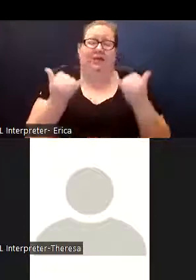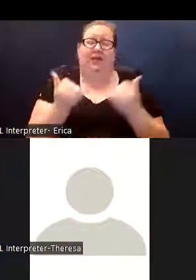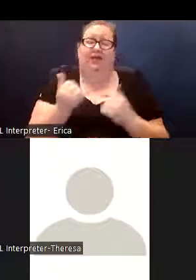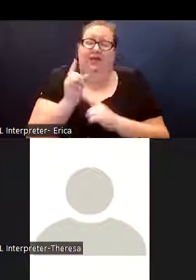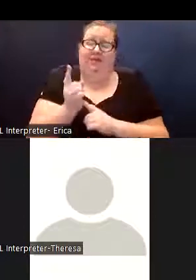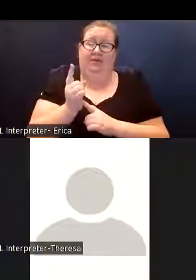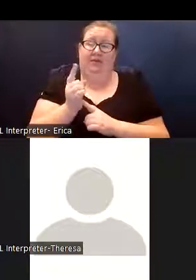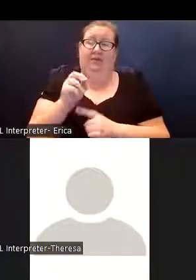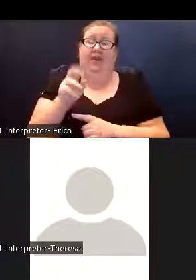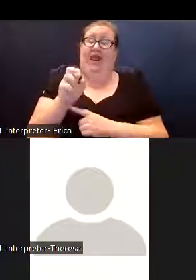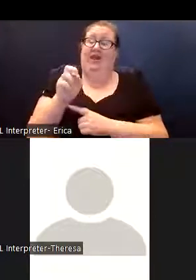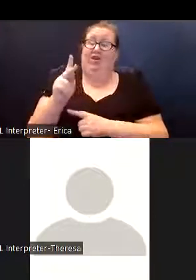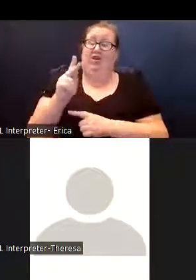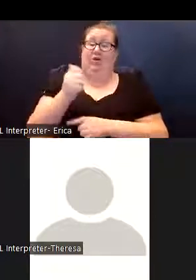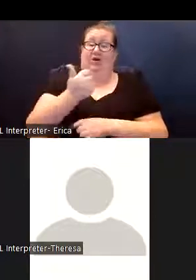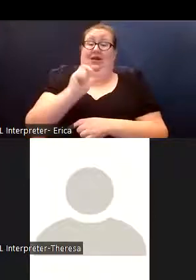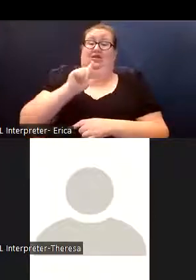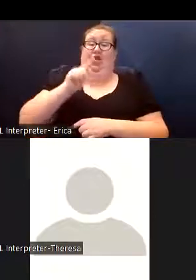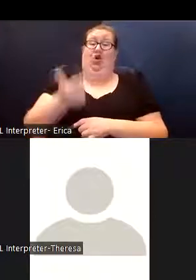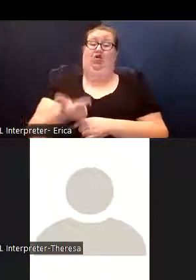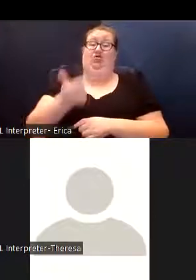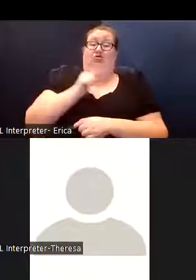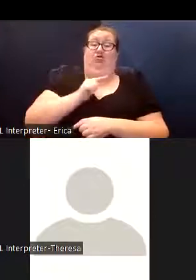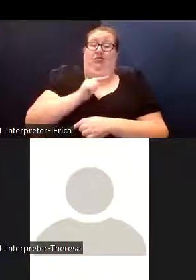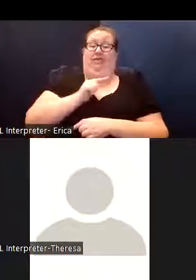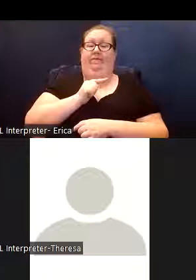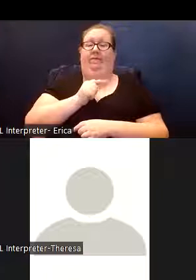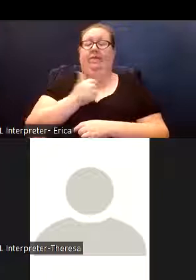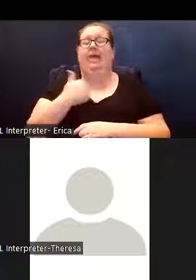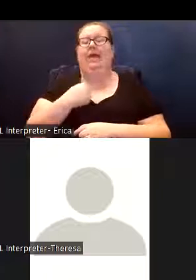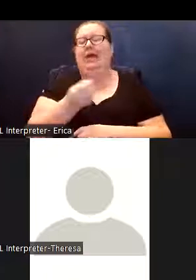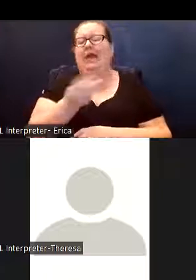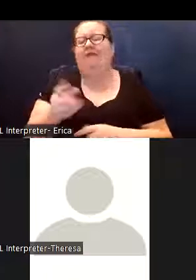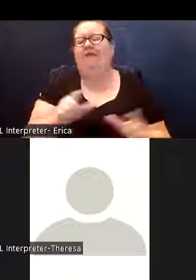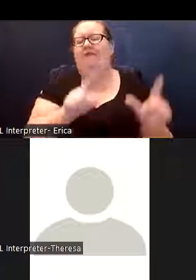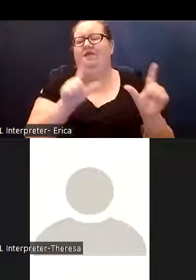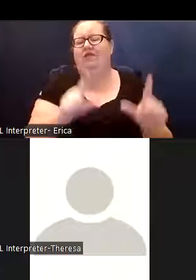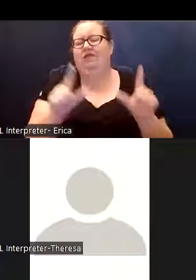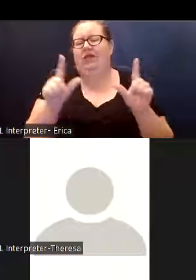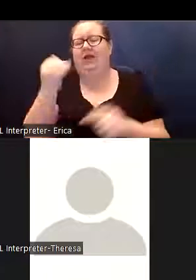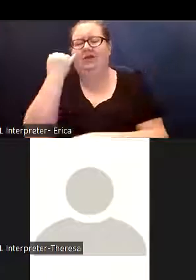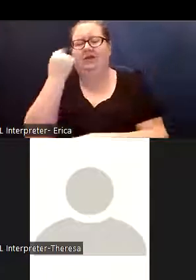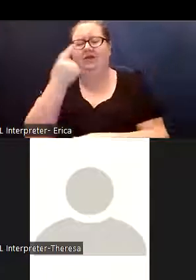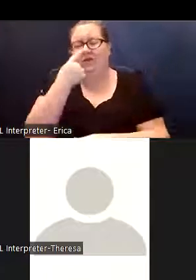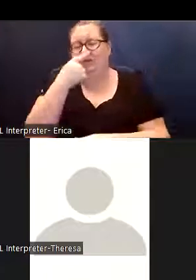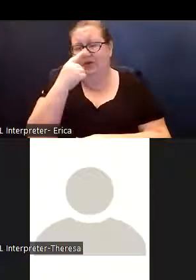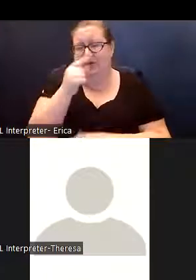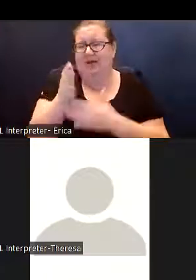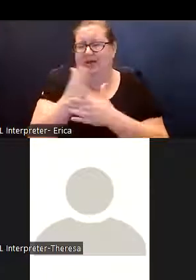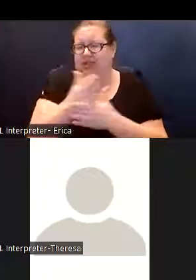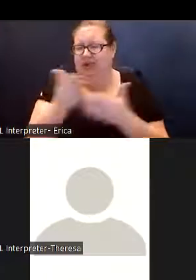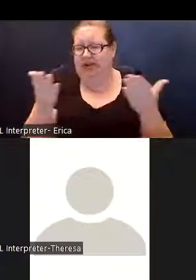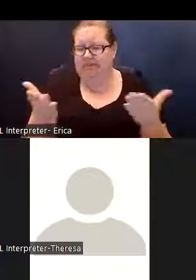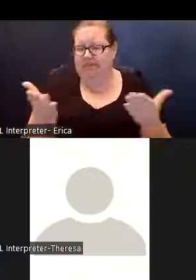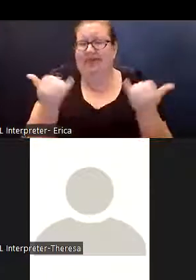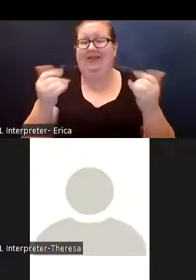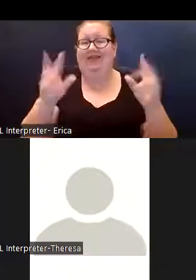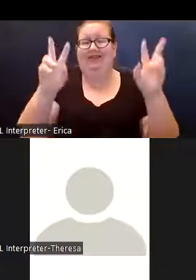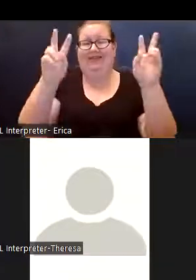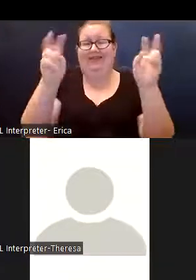turn to do that. And I have a few slides, Nat, if you don't mind sharing slides. So we've titled